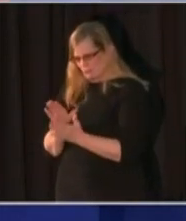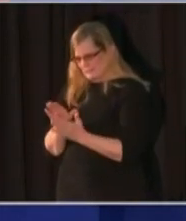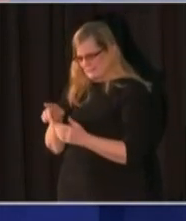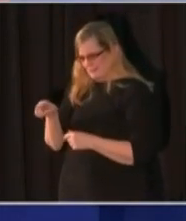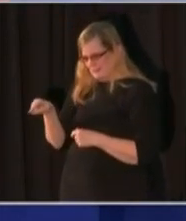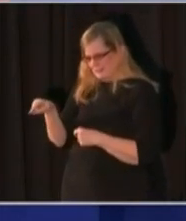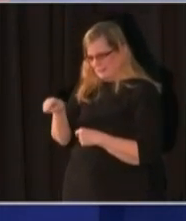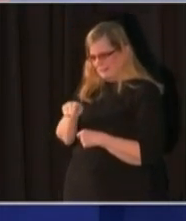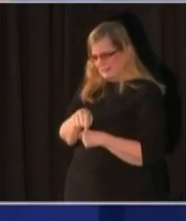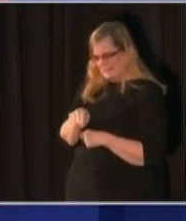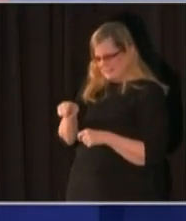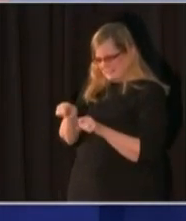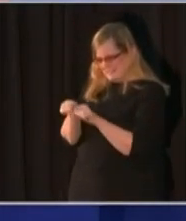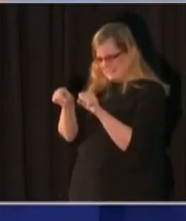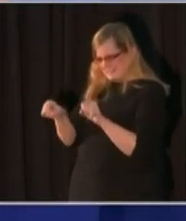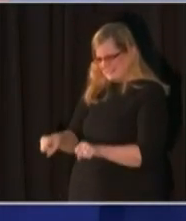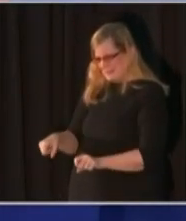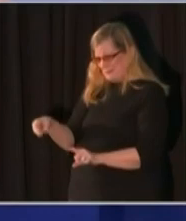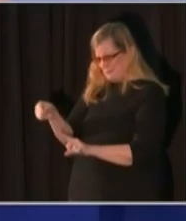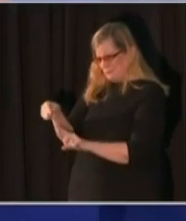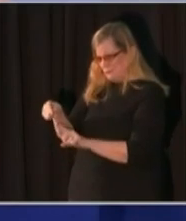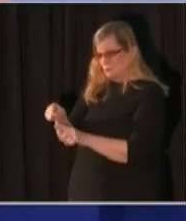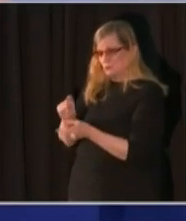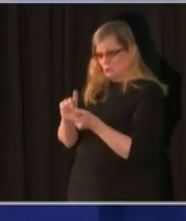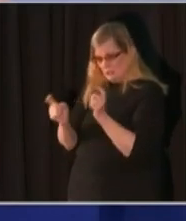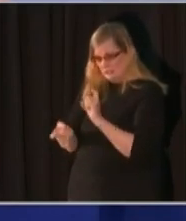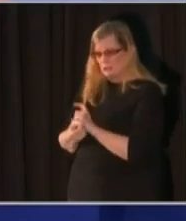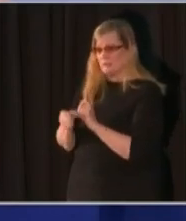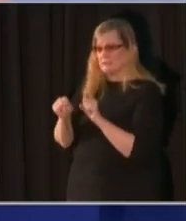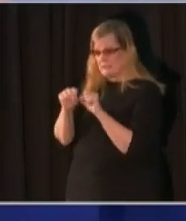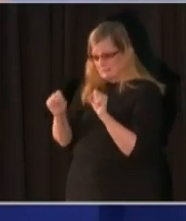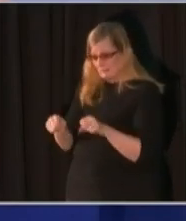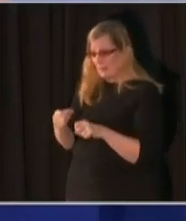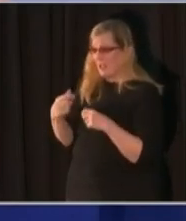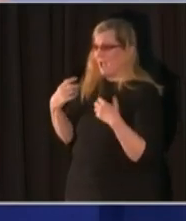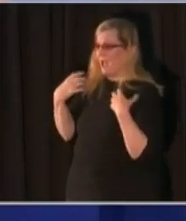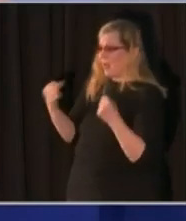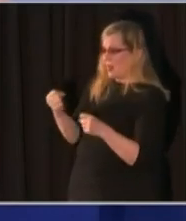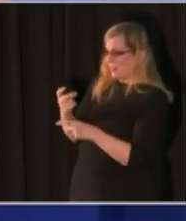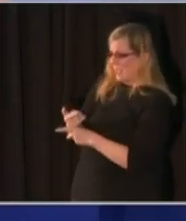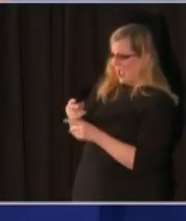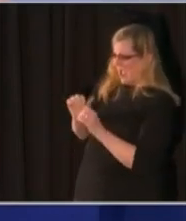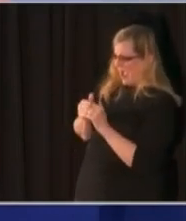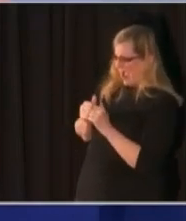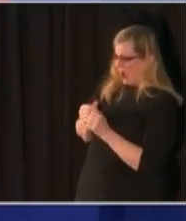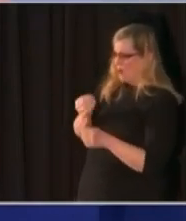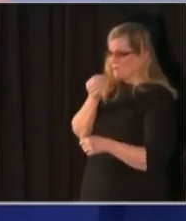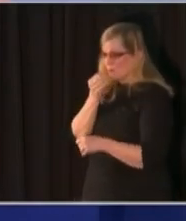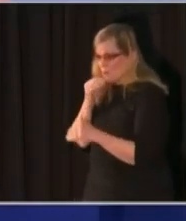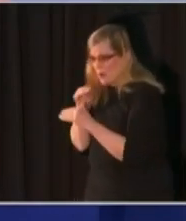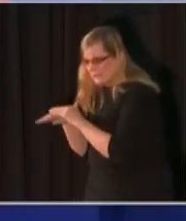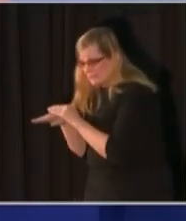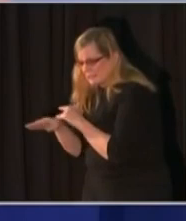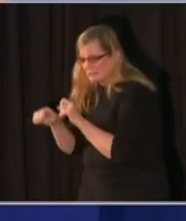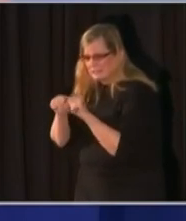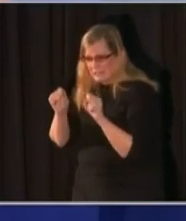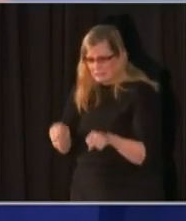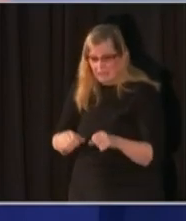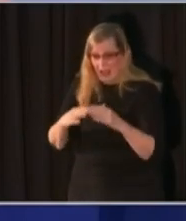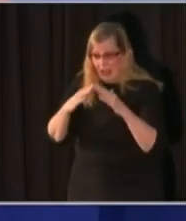our systems, our healthcare systems, our food access systems, our housing systems, and education